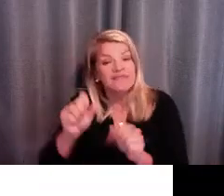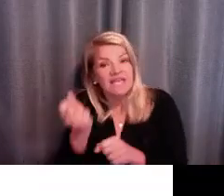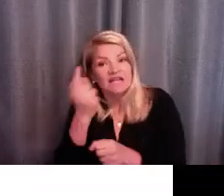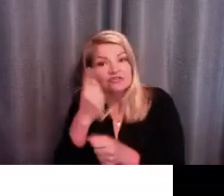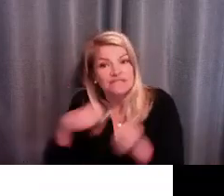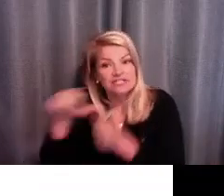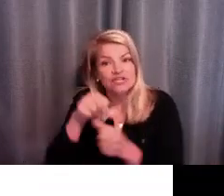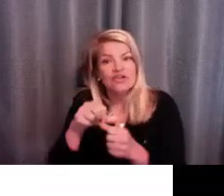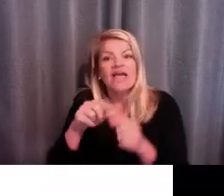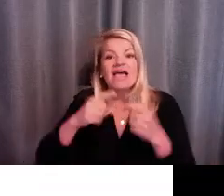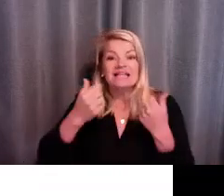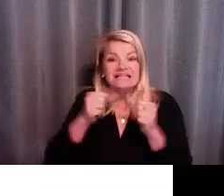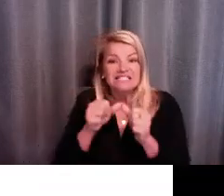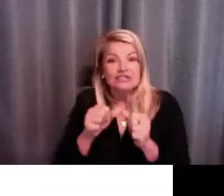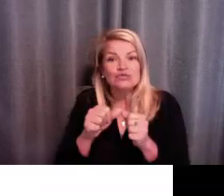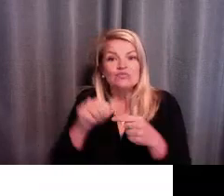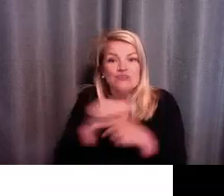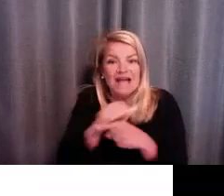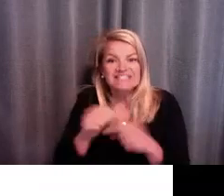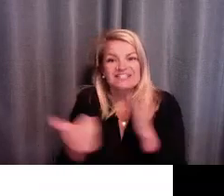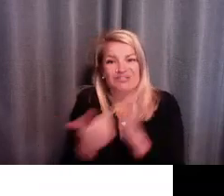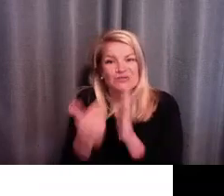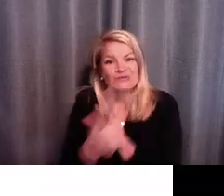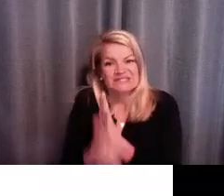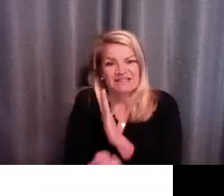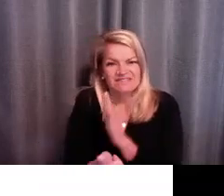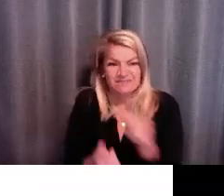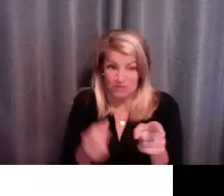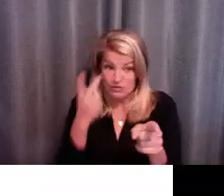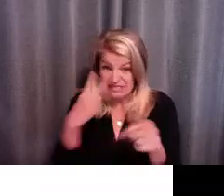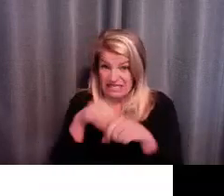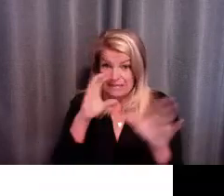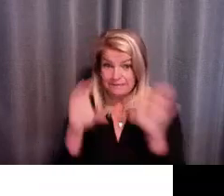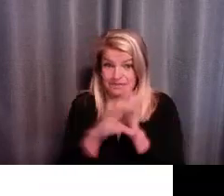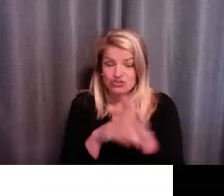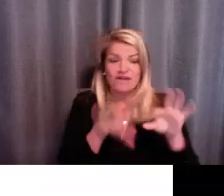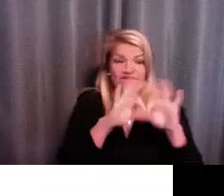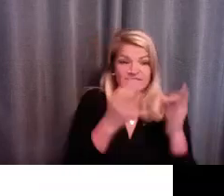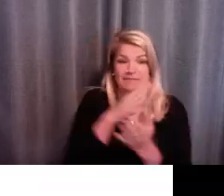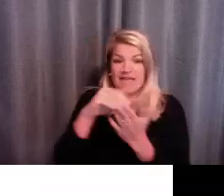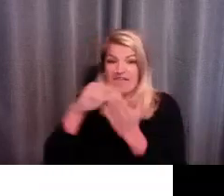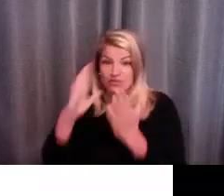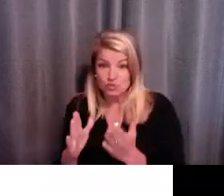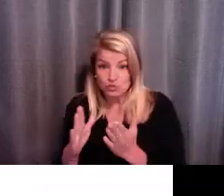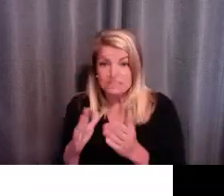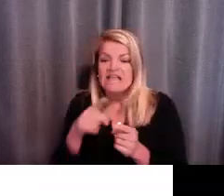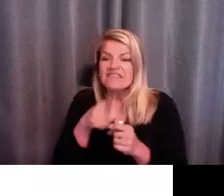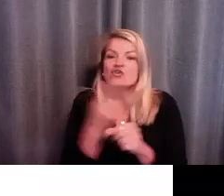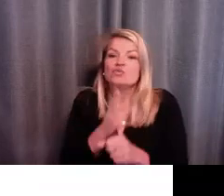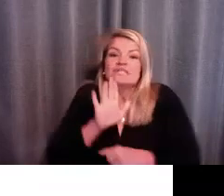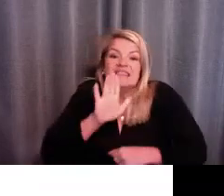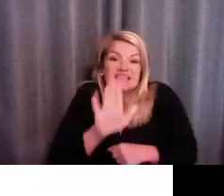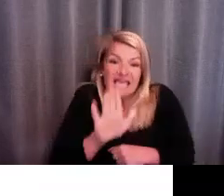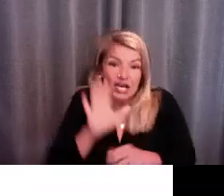the new introduced skills. Also, as you can see in the picture, family and the students' own pictures are used, and that